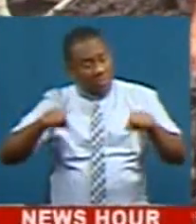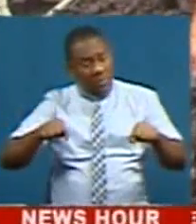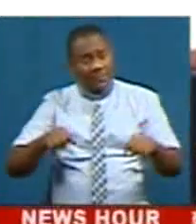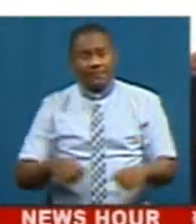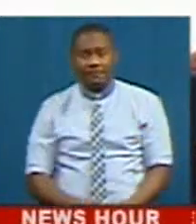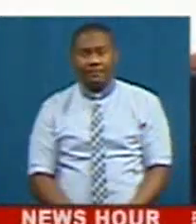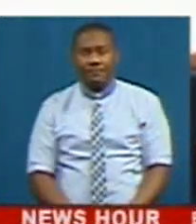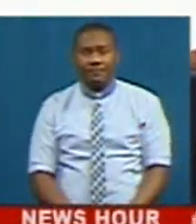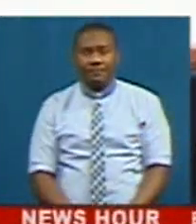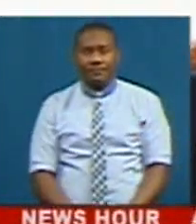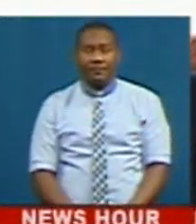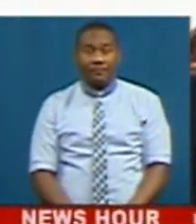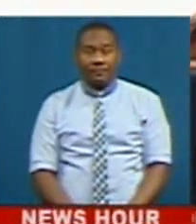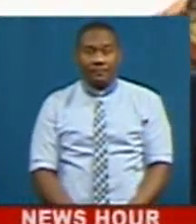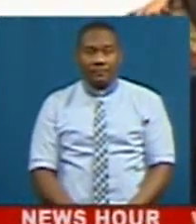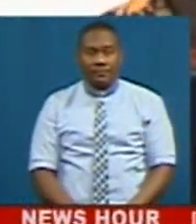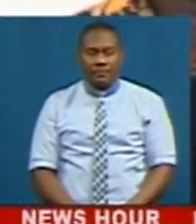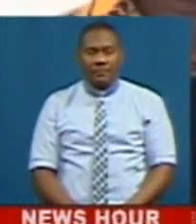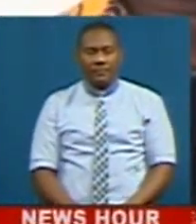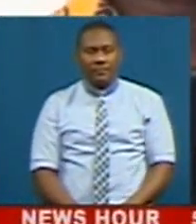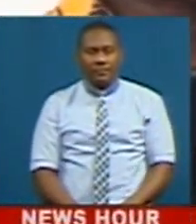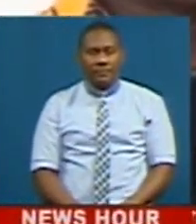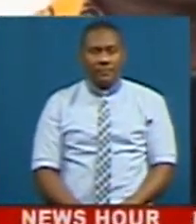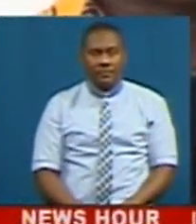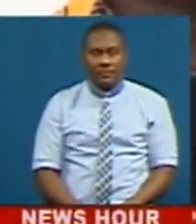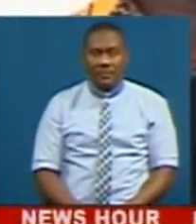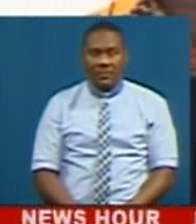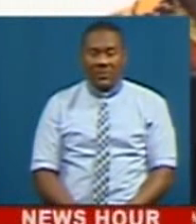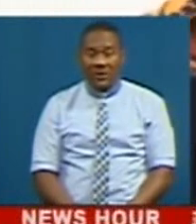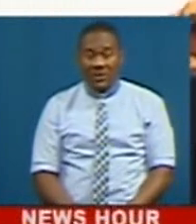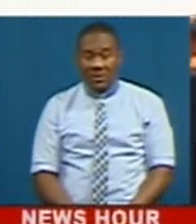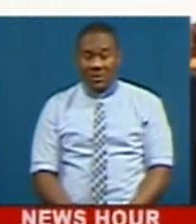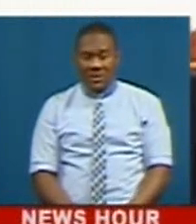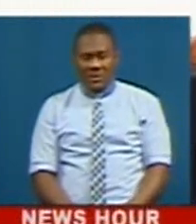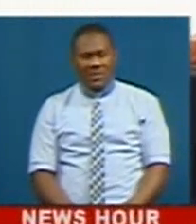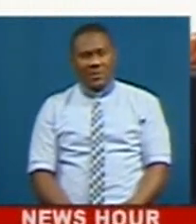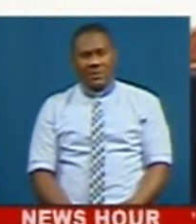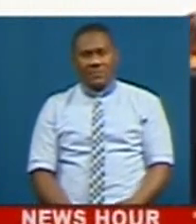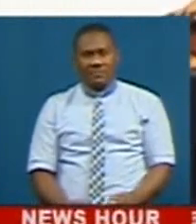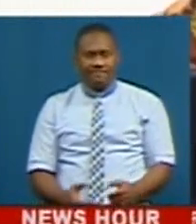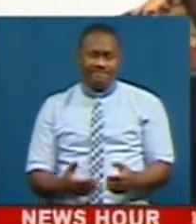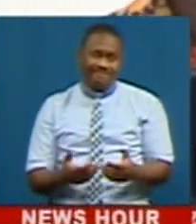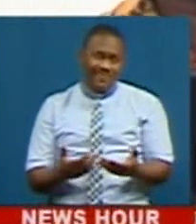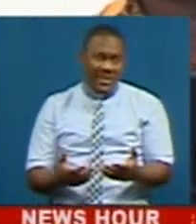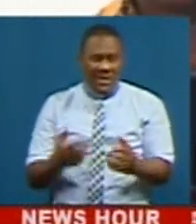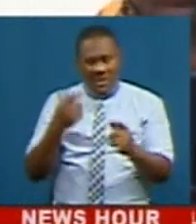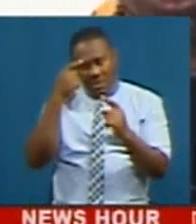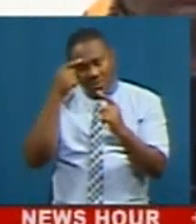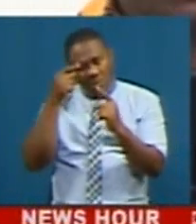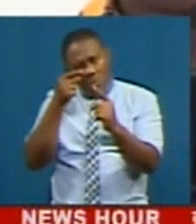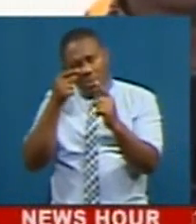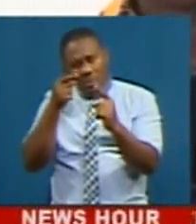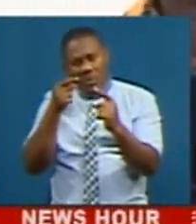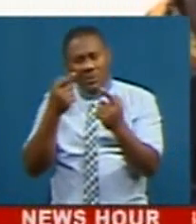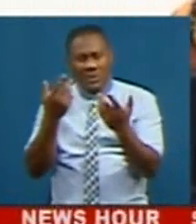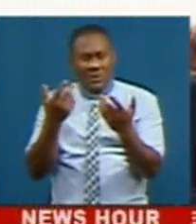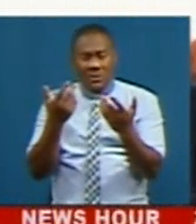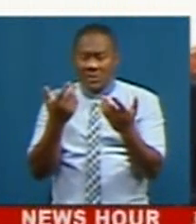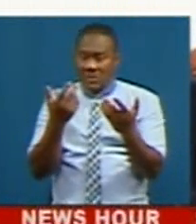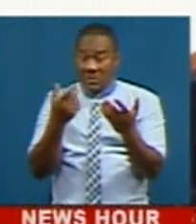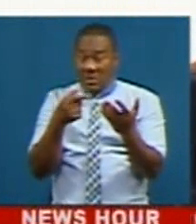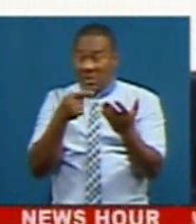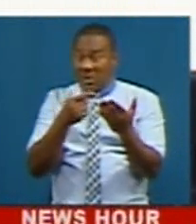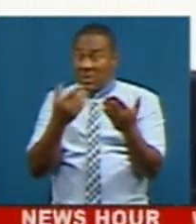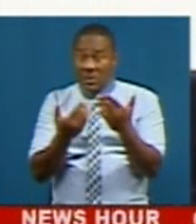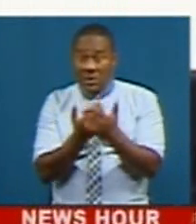hectare. The focus of this meeting was to contribute to improve food security and also raw material for